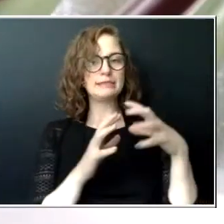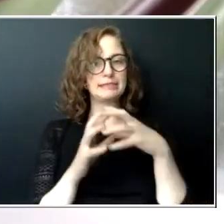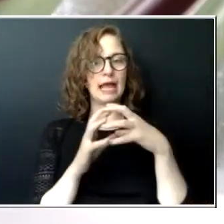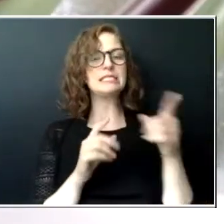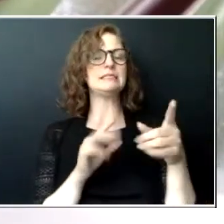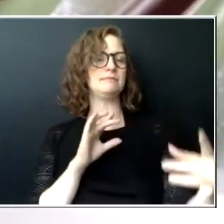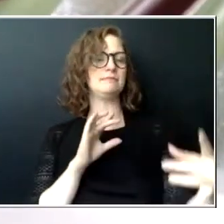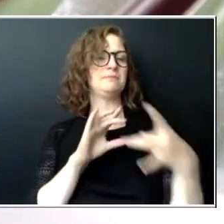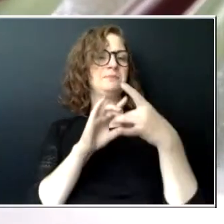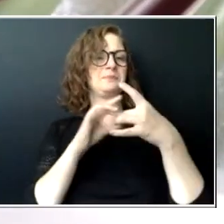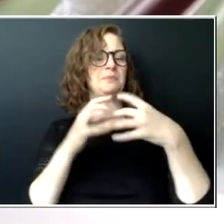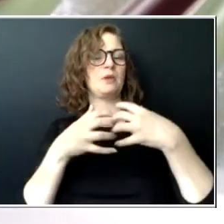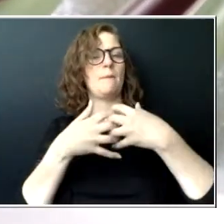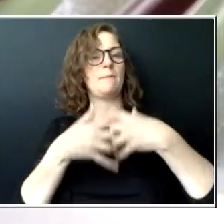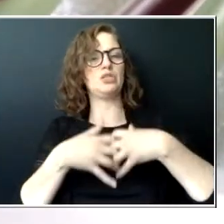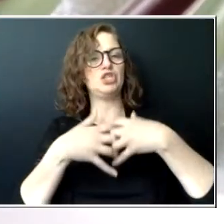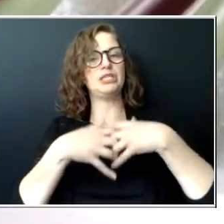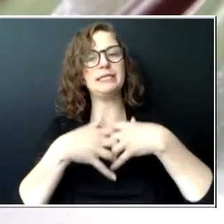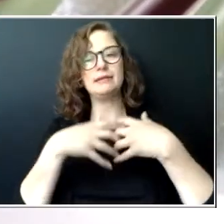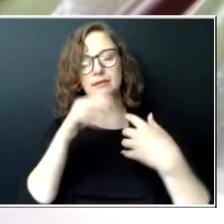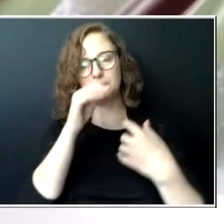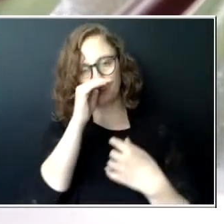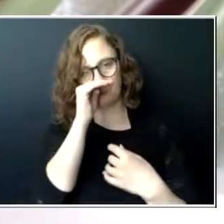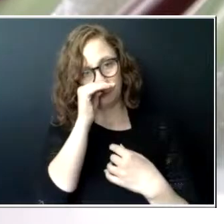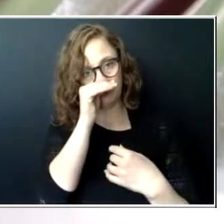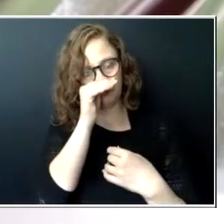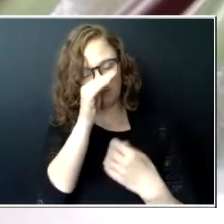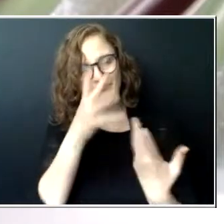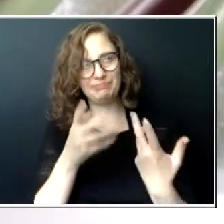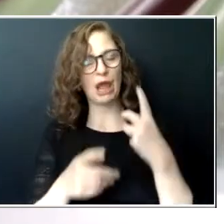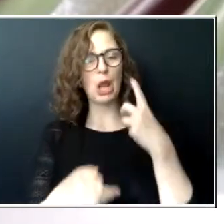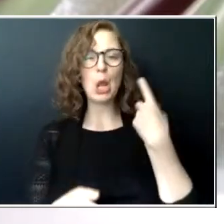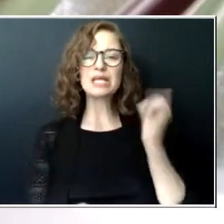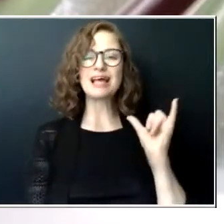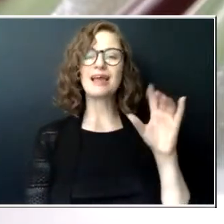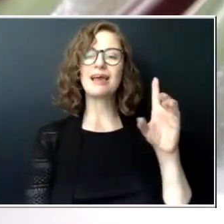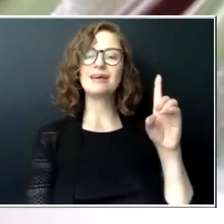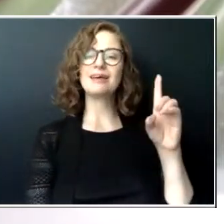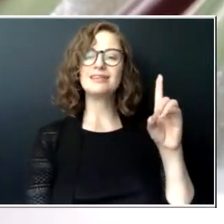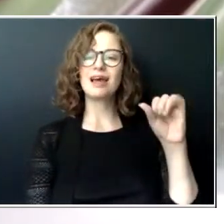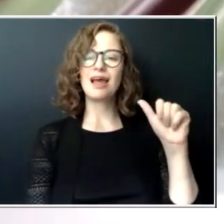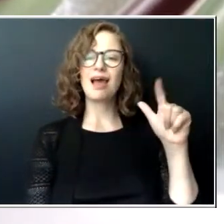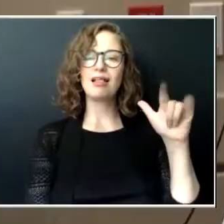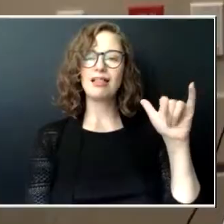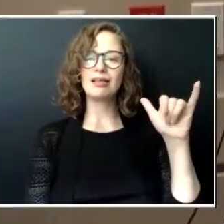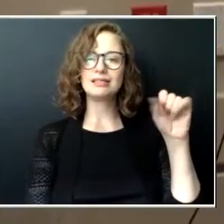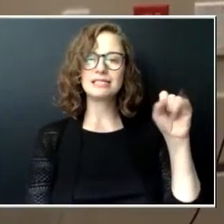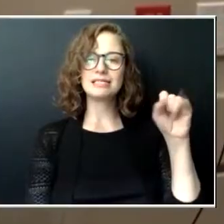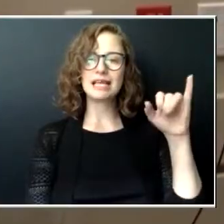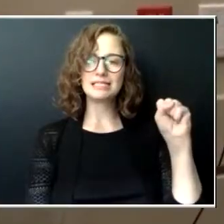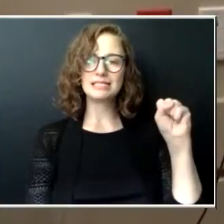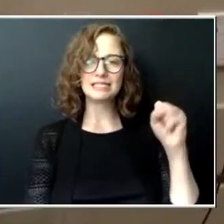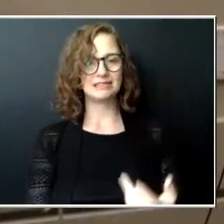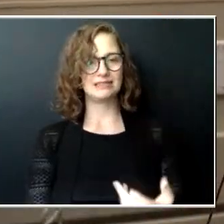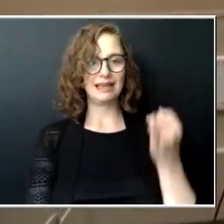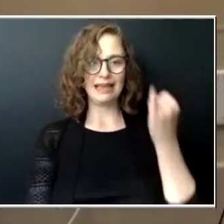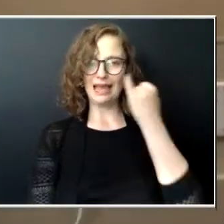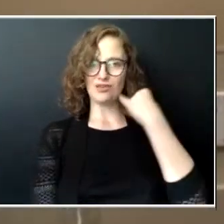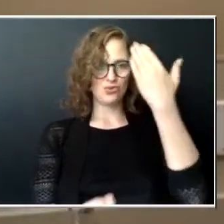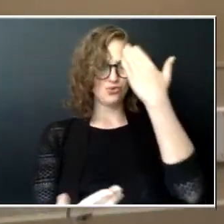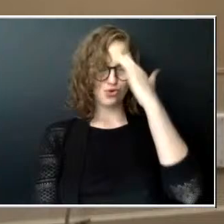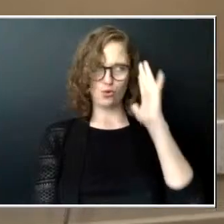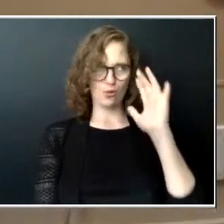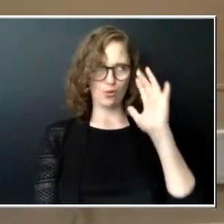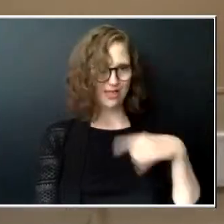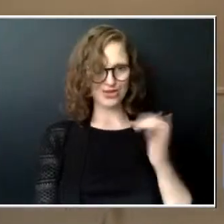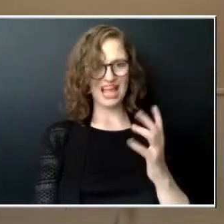for some people who know what a dialysis machine looks like, it looks like that. If they don't, then it looks like a washing machine,